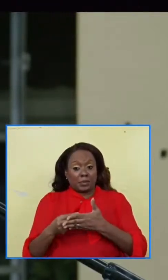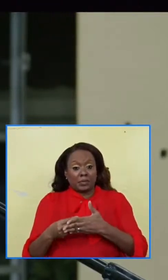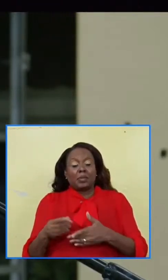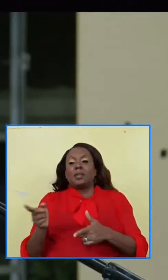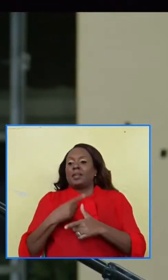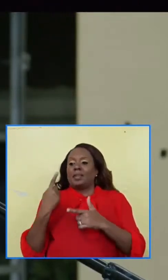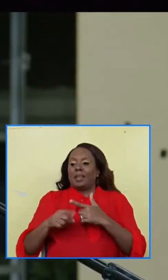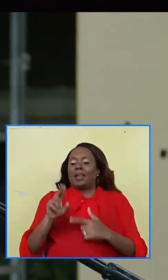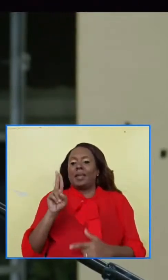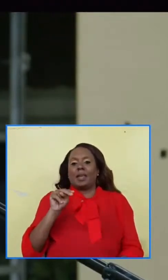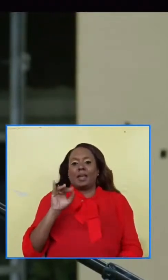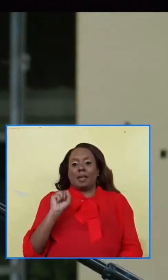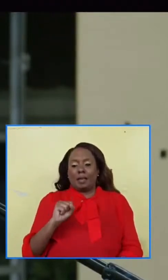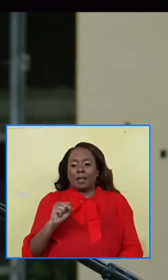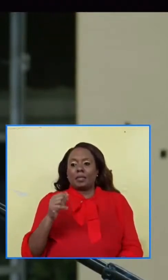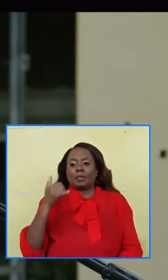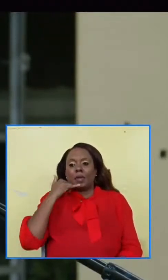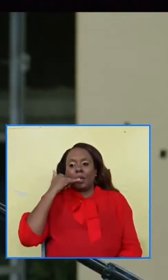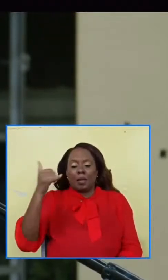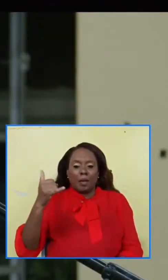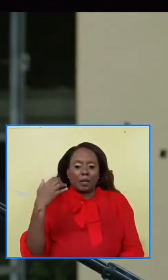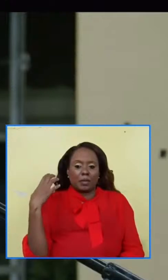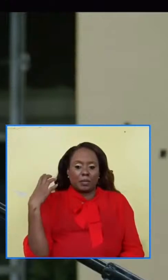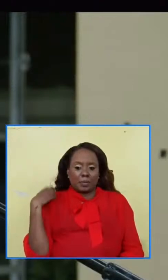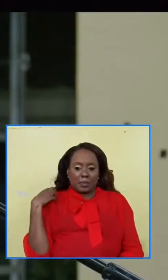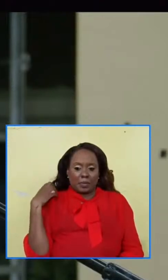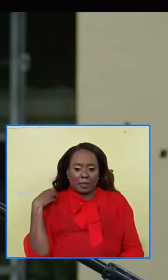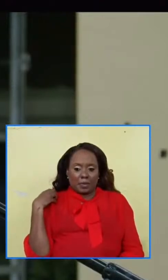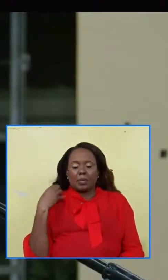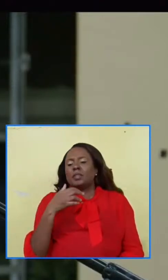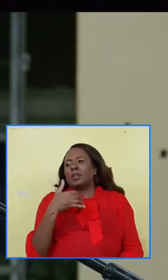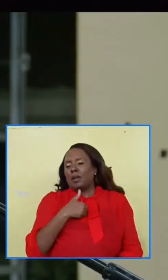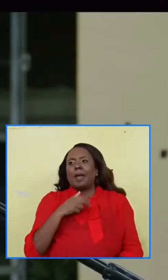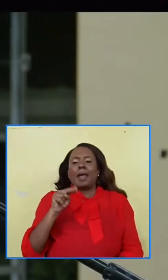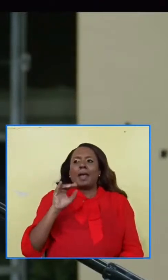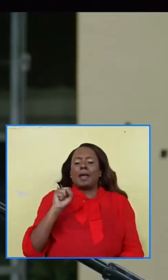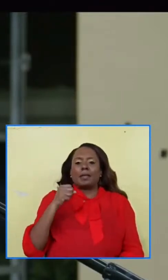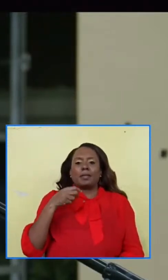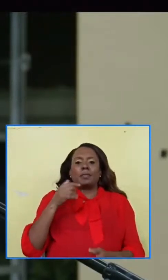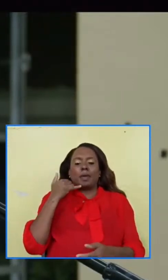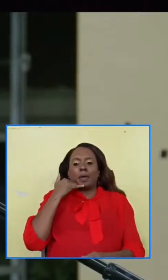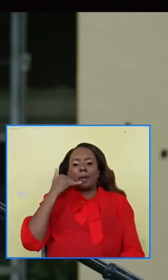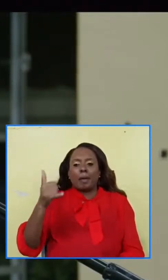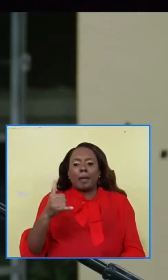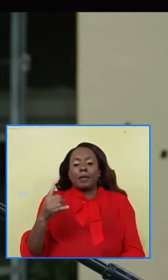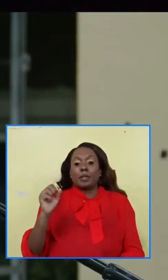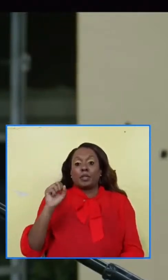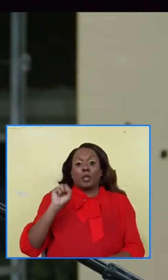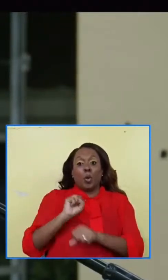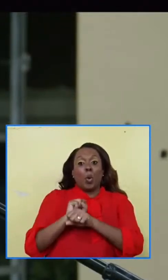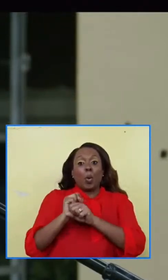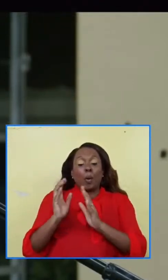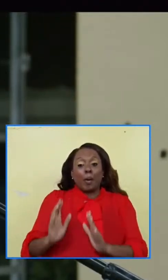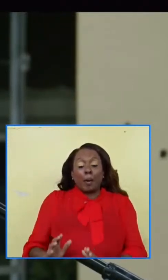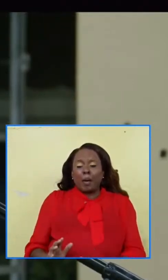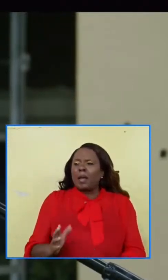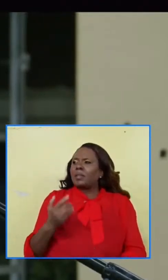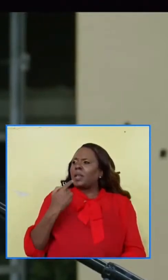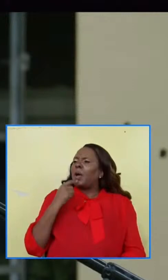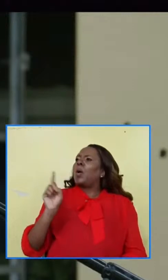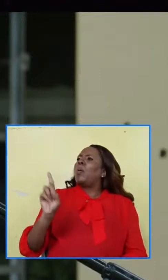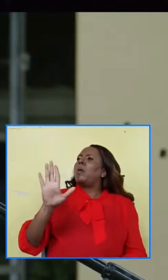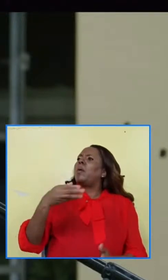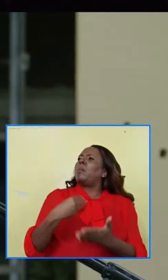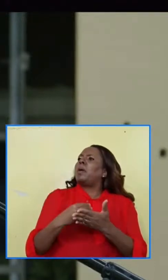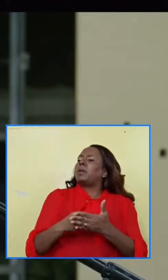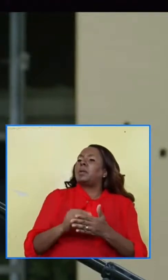will call the employee and ask them about their contributions, where it is